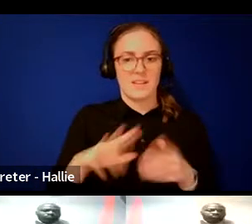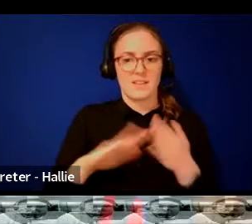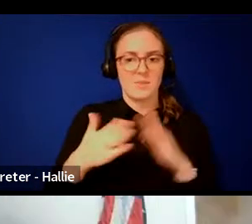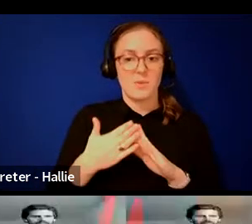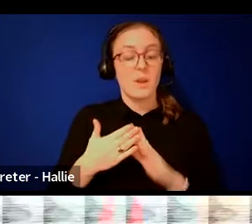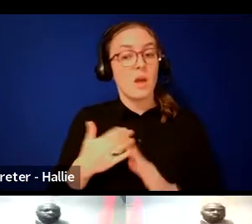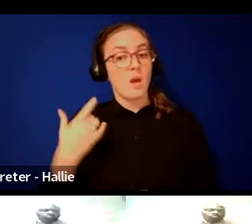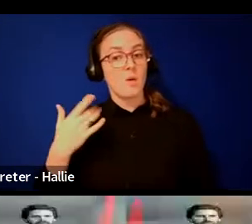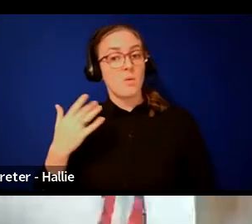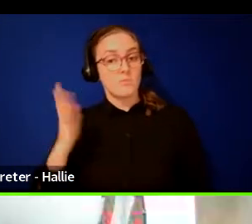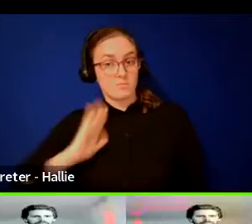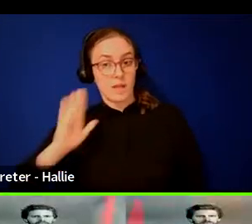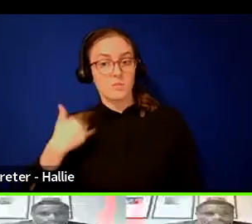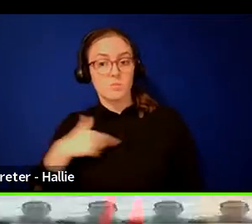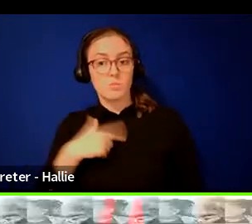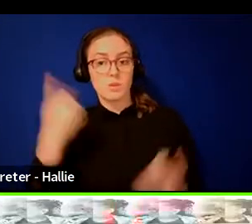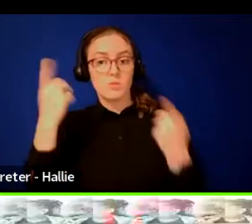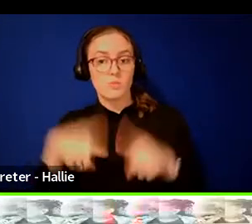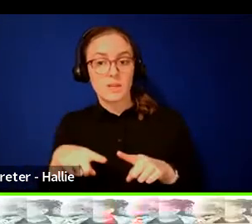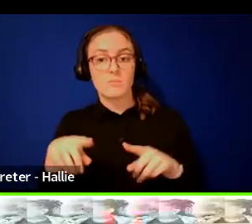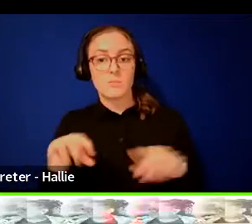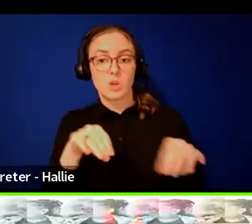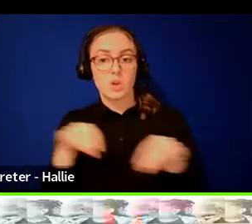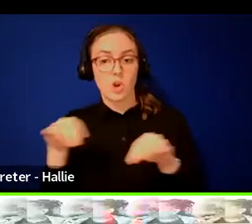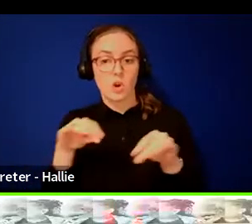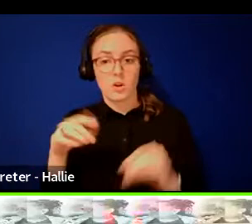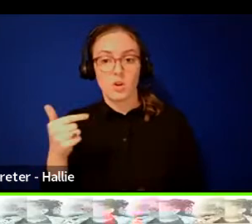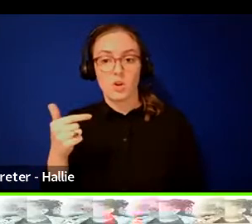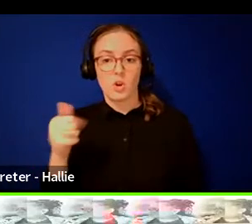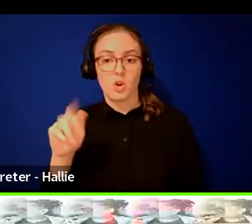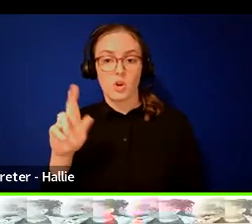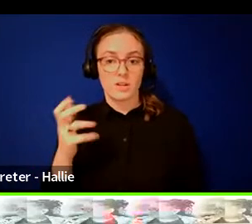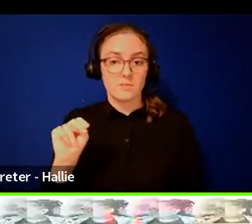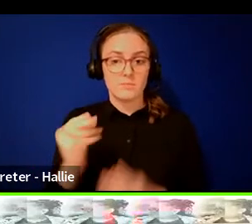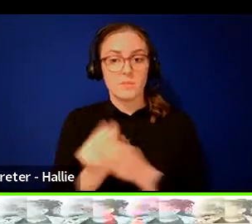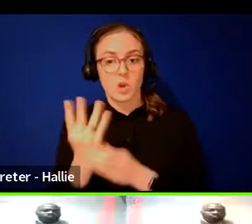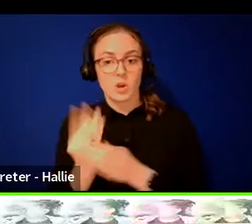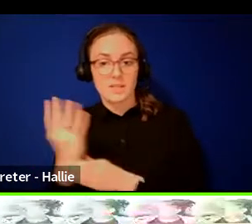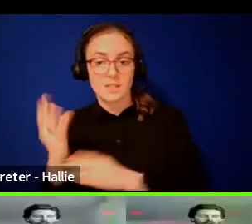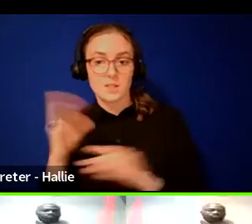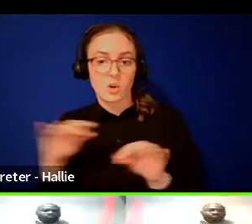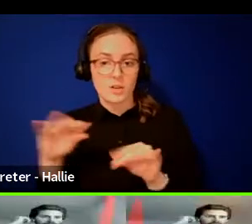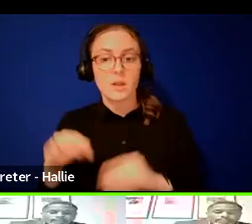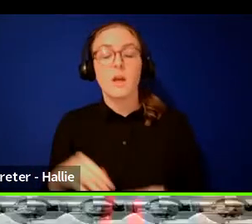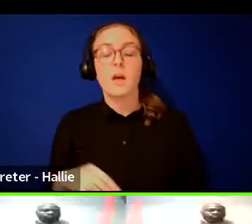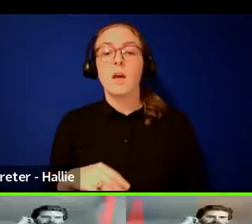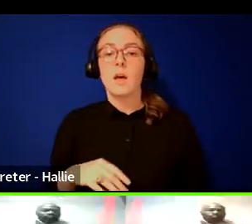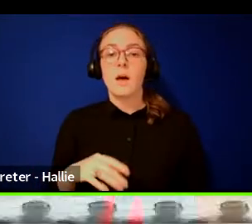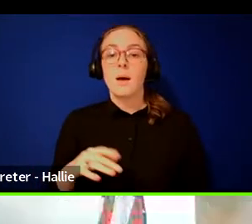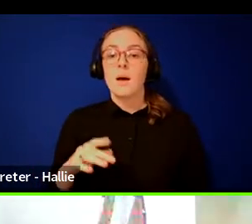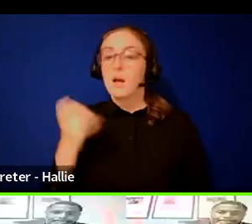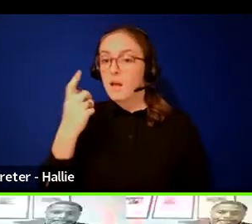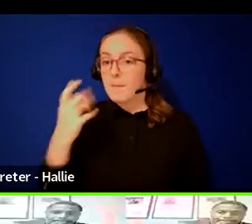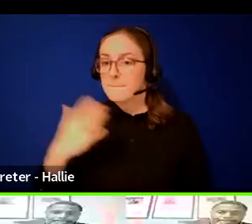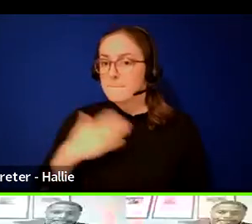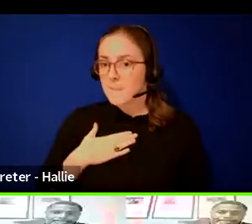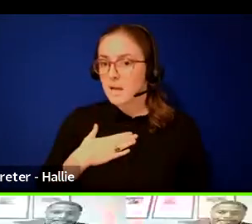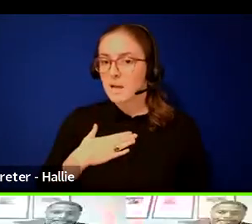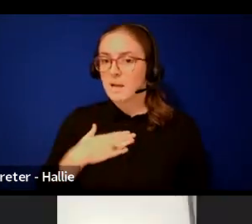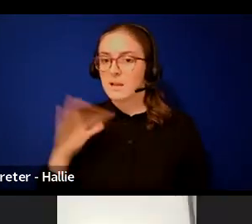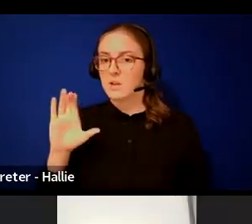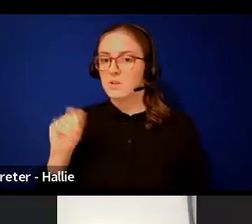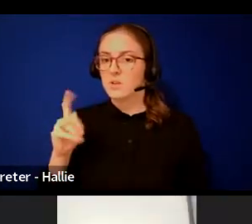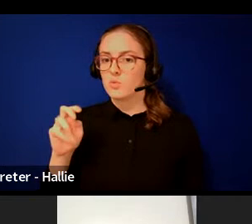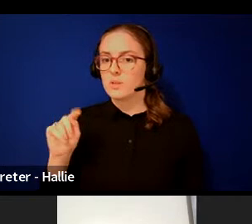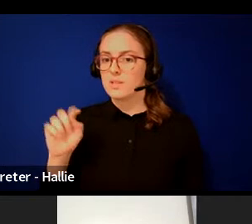past on a garden, which is quiet, but my constituents are very clear. They don't want any opportunities for people